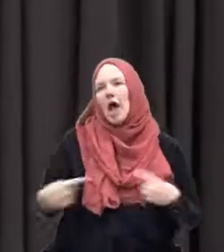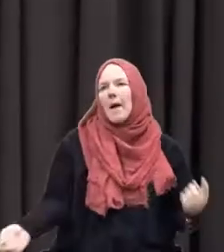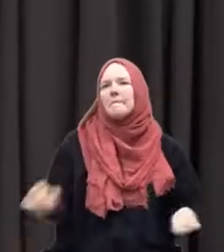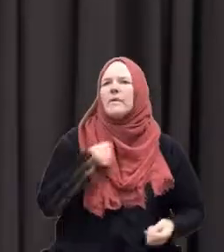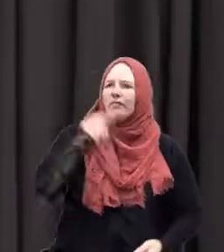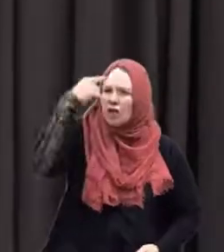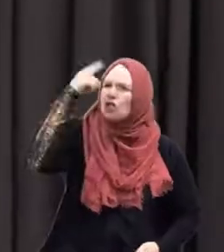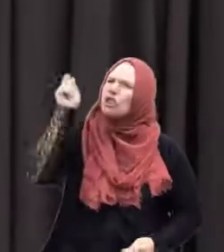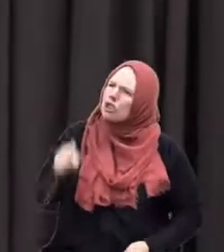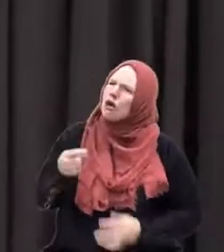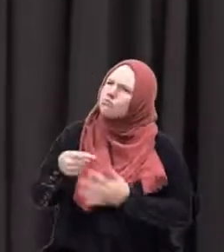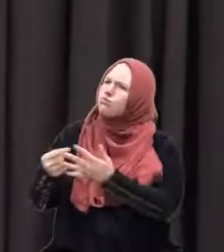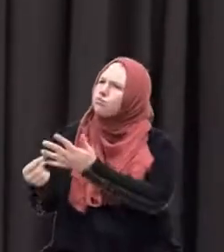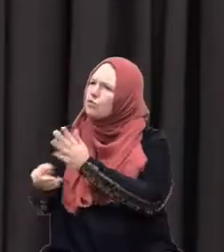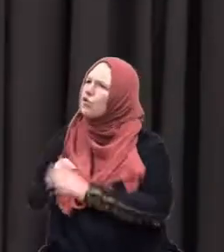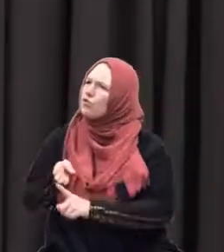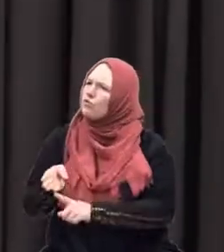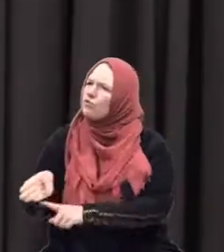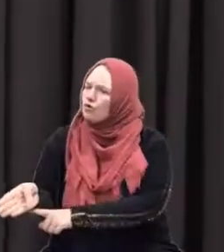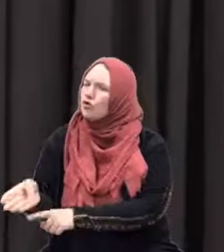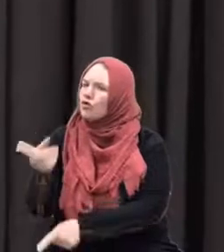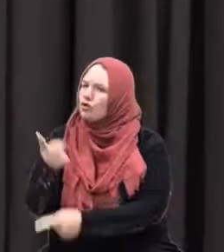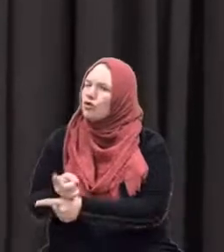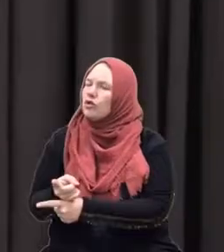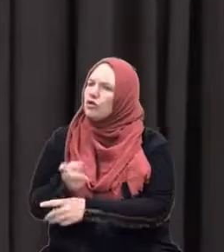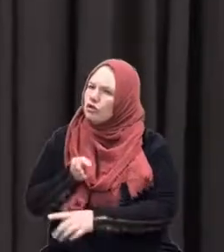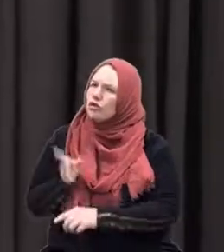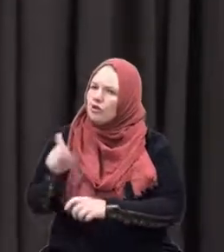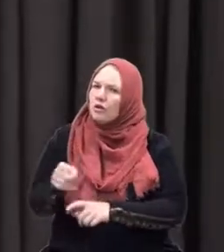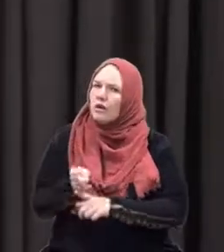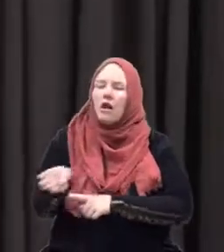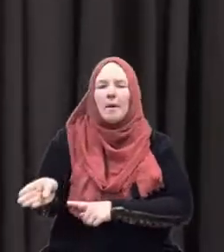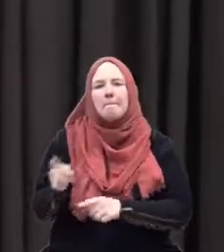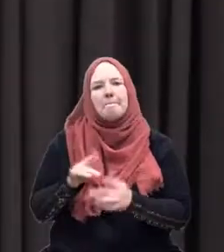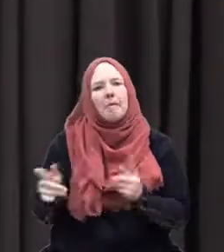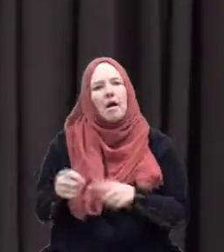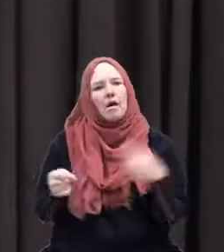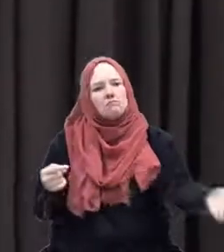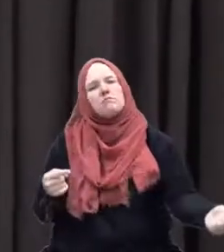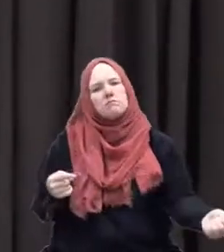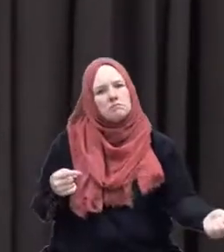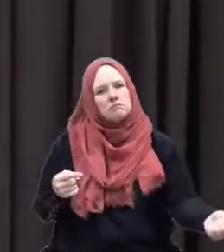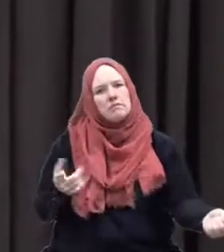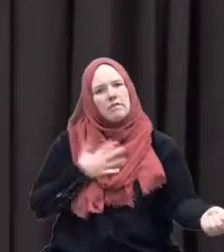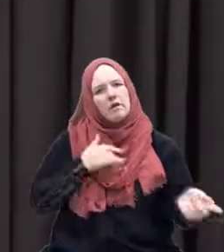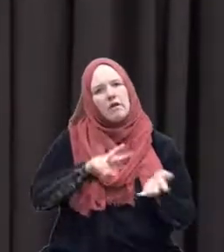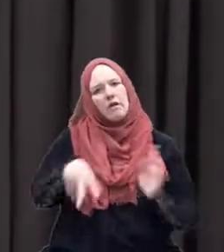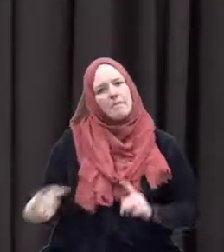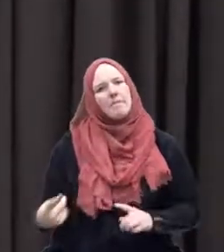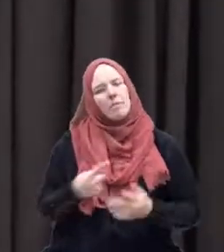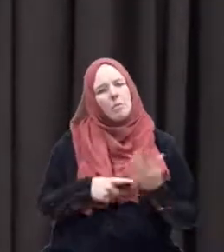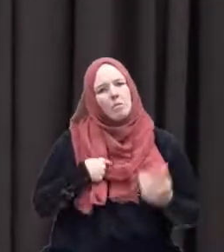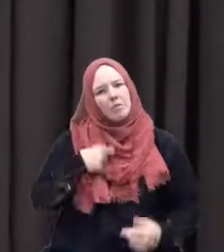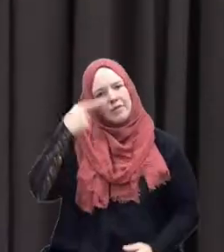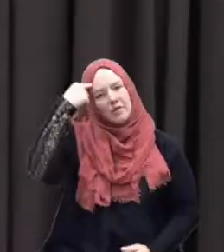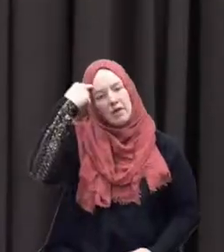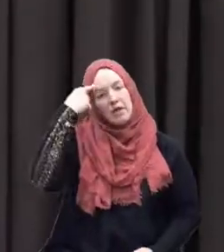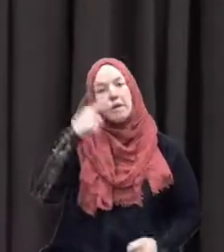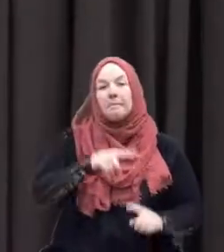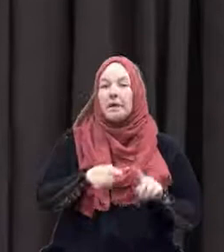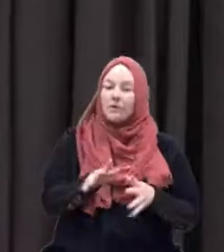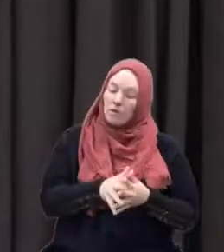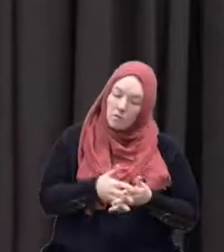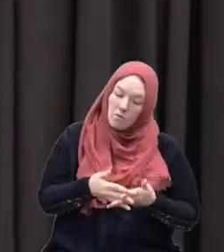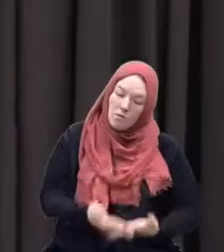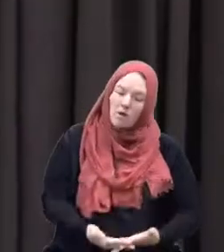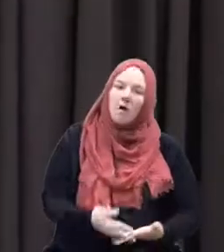what we think it should to go in the right direction. And the Quran always tells